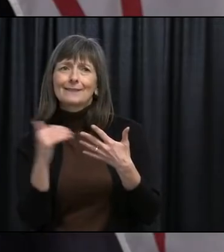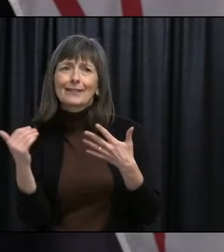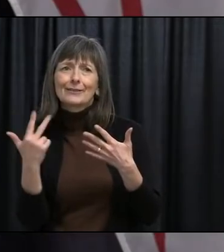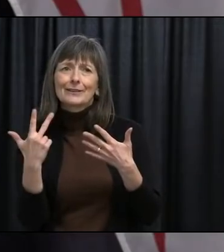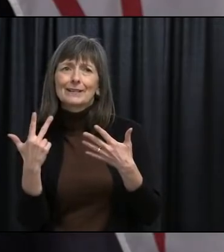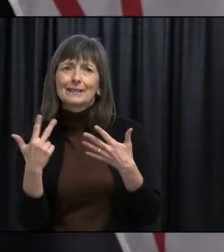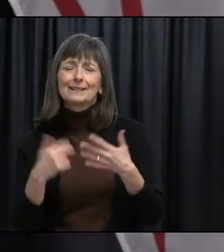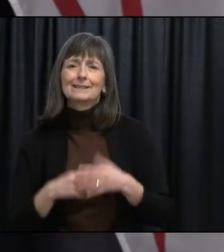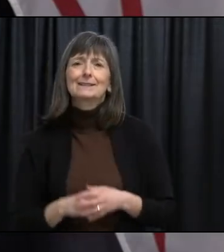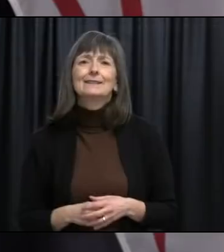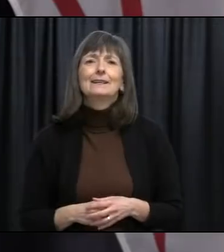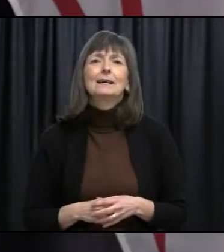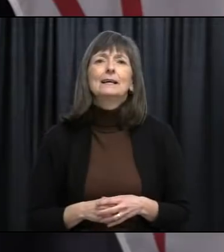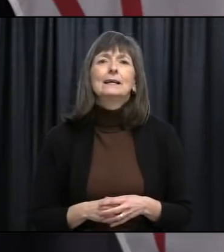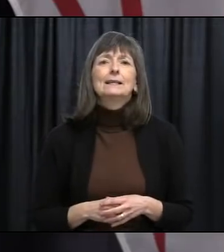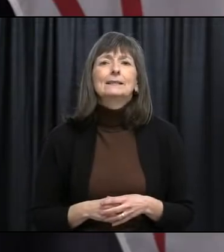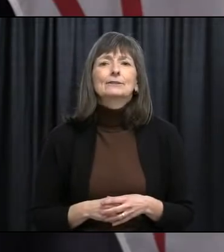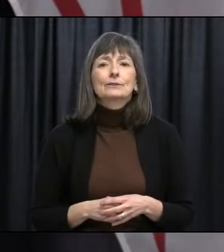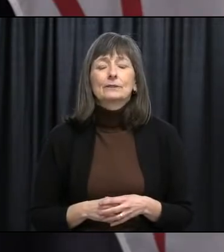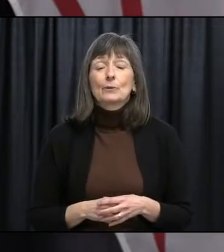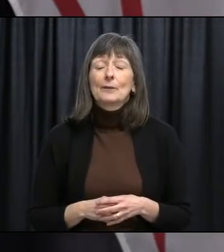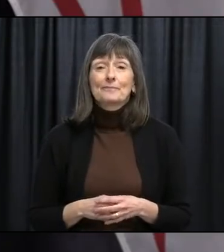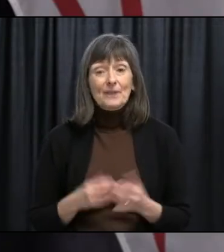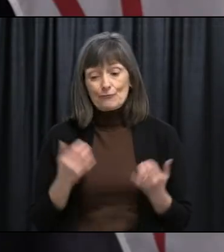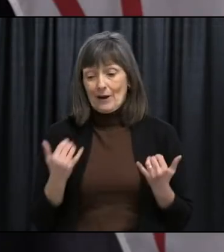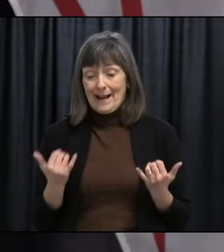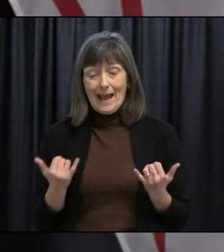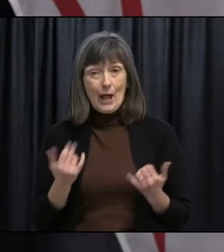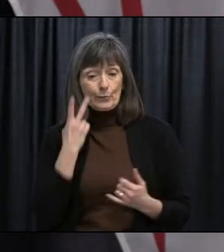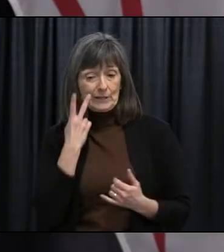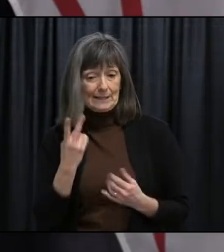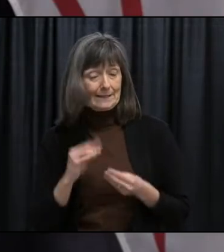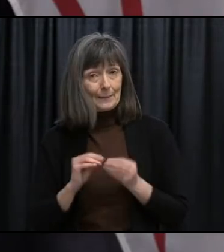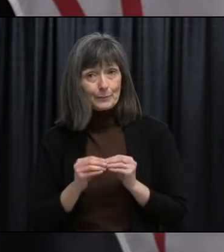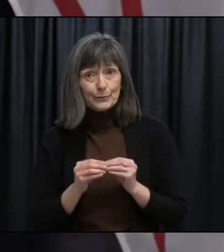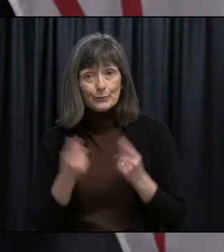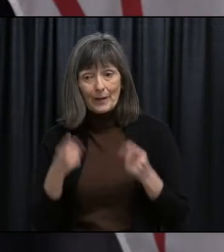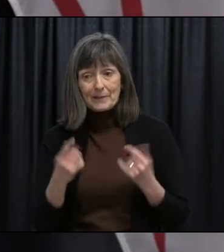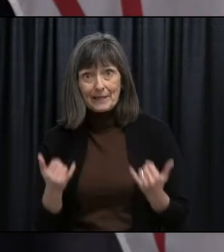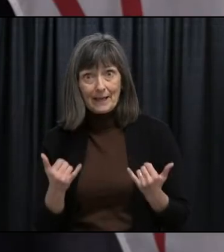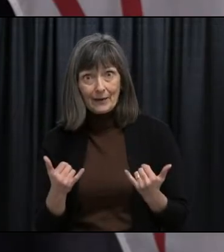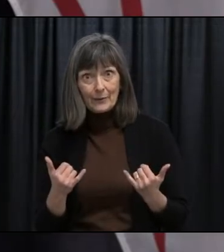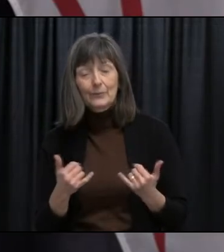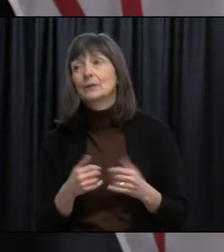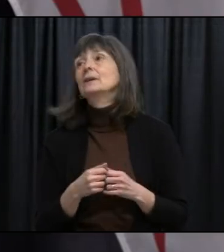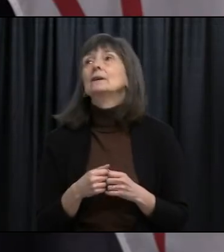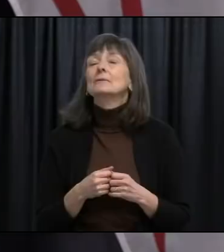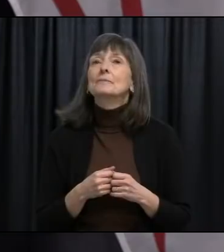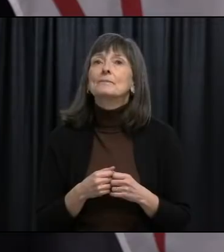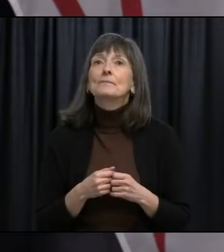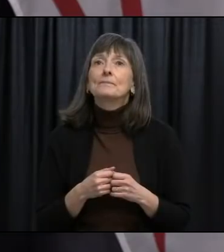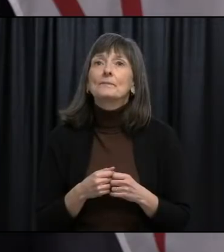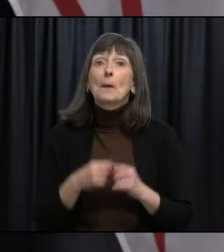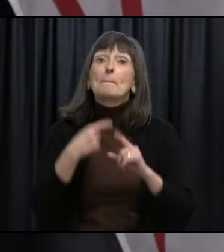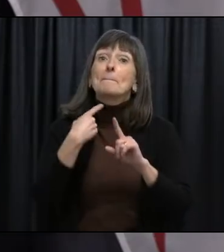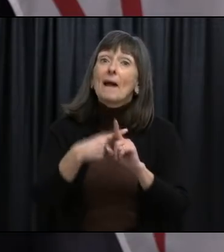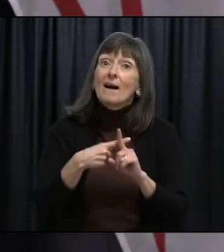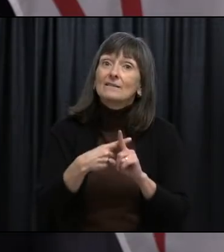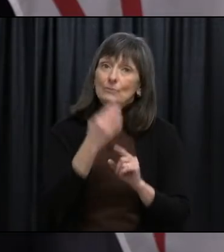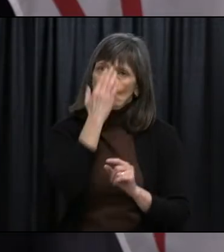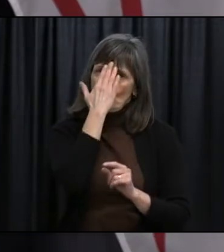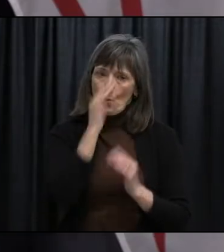the where we are now, and we also, took the information that we had about how we know this is being